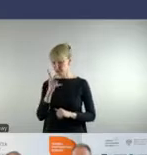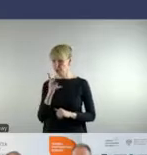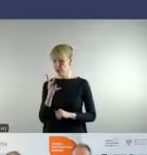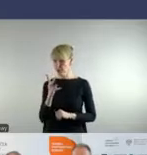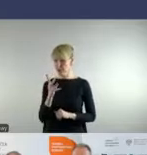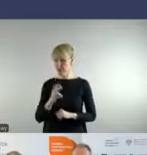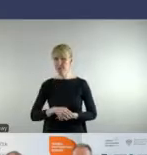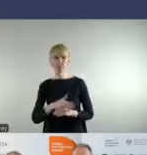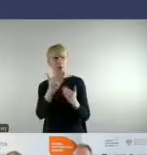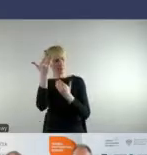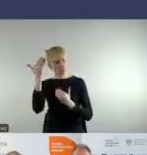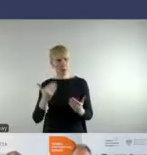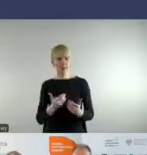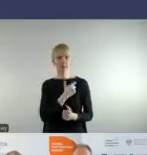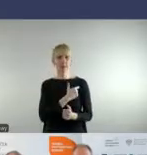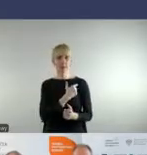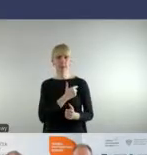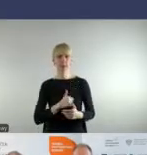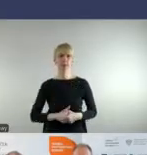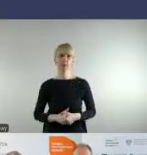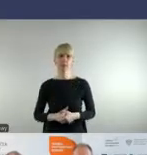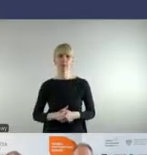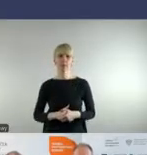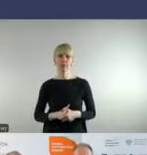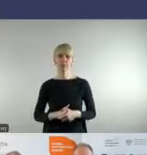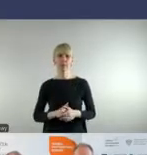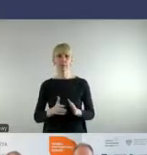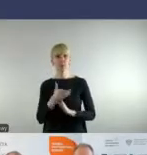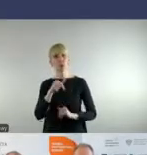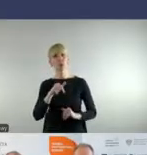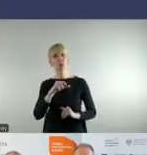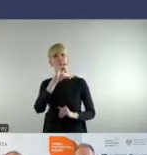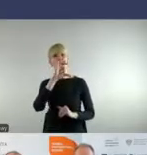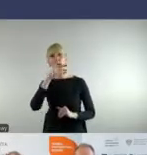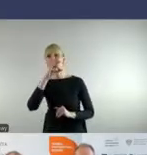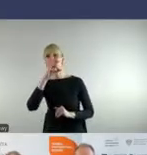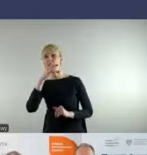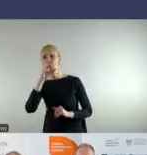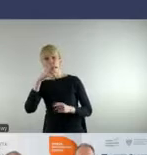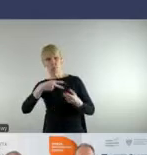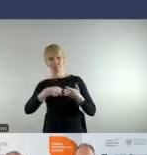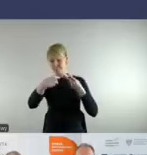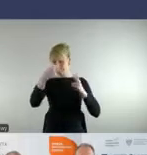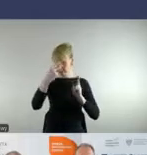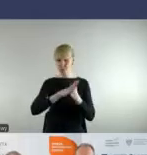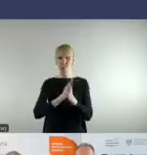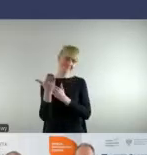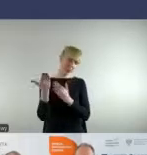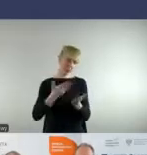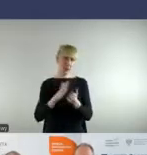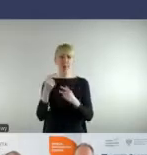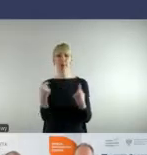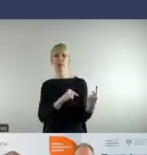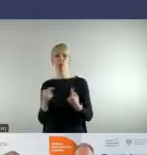here many people welcoming us on chat. So hello to all of you. And we invite